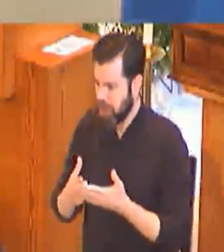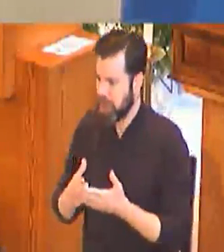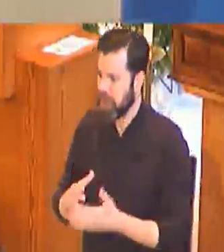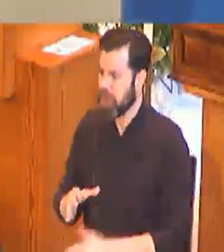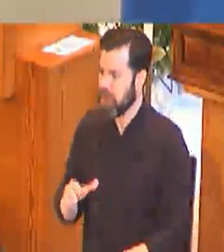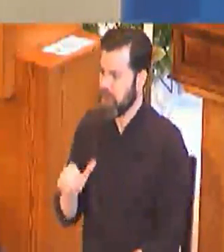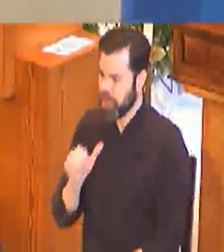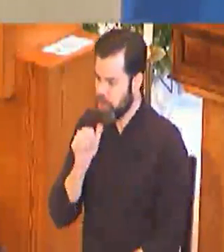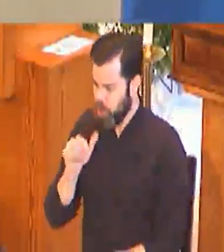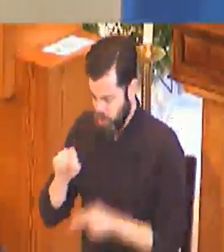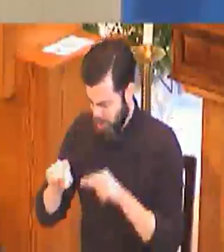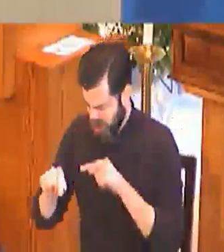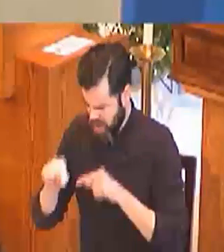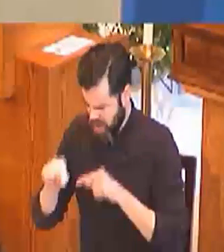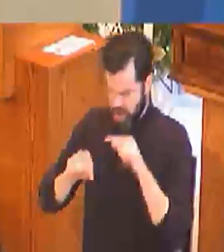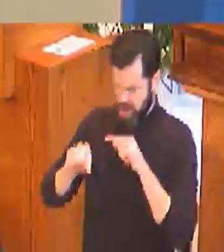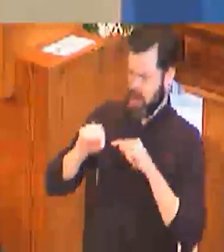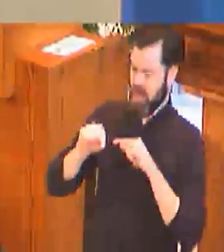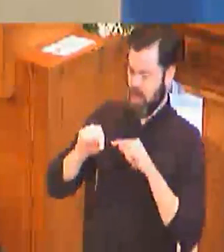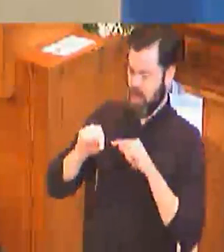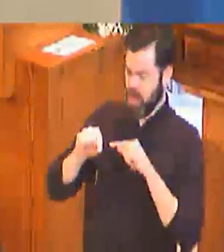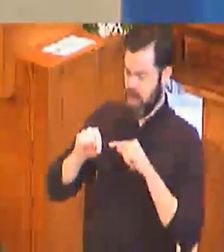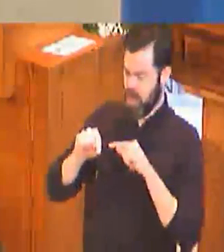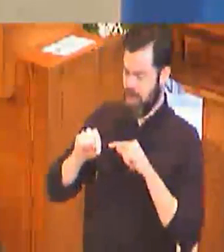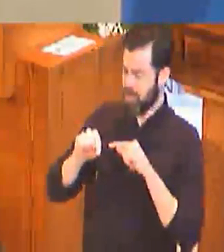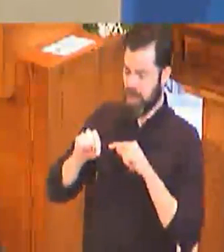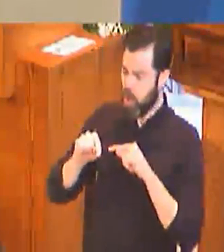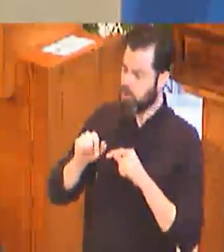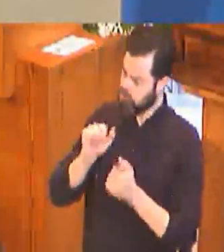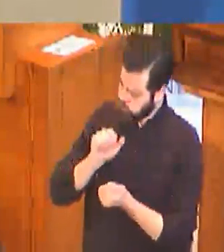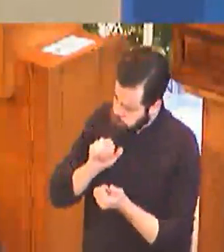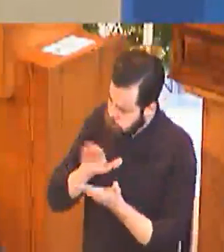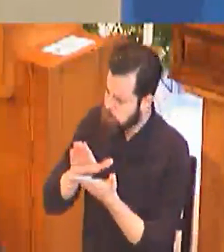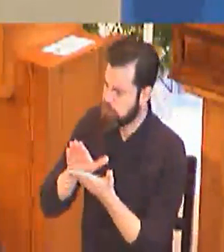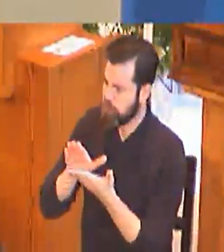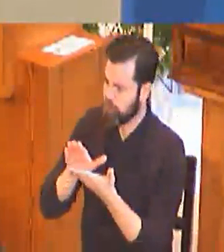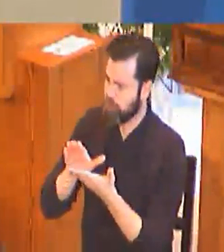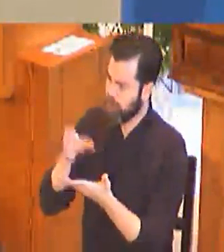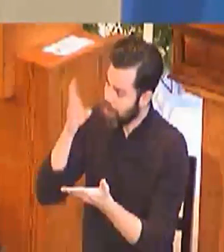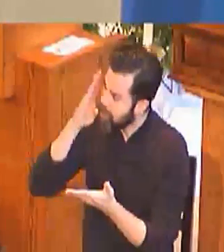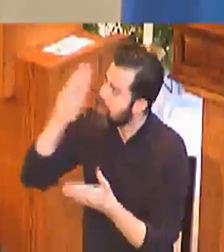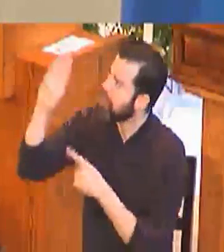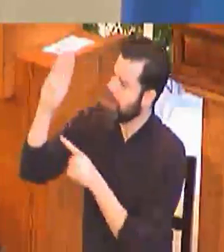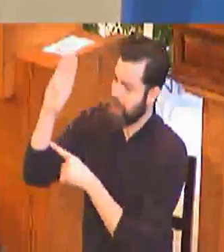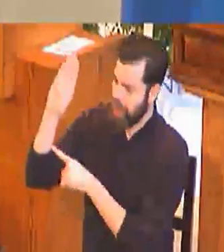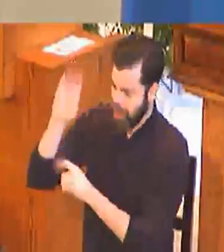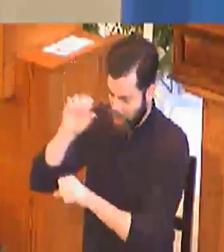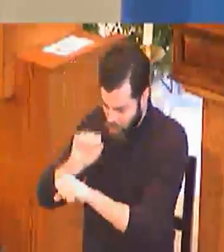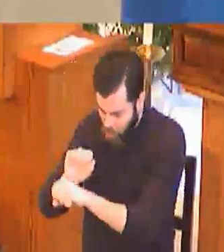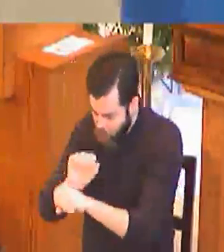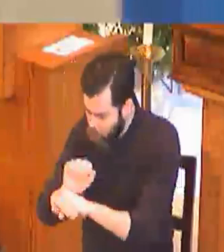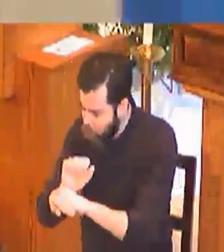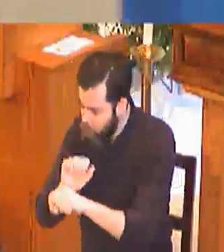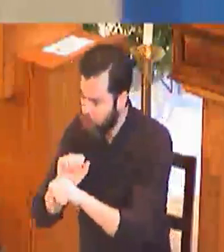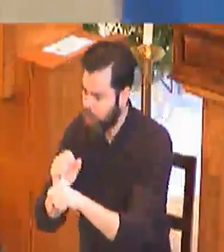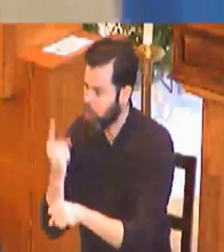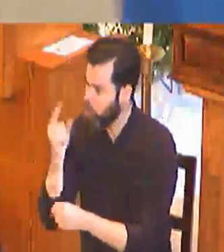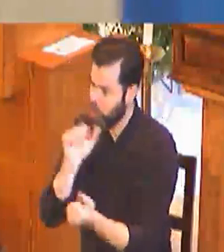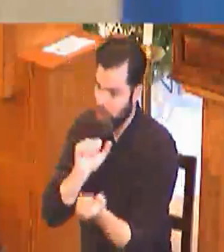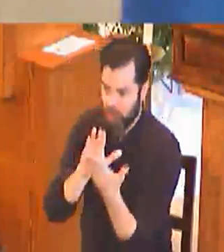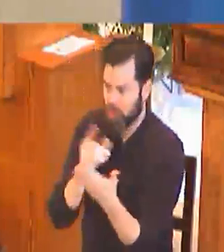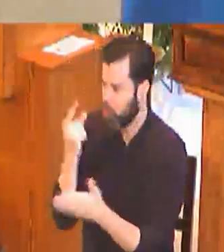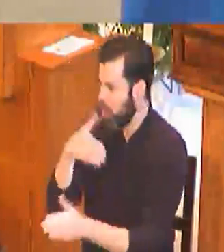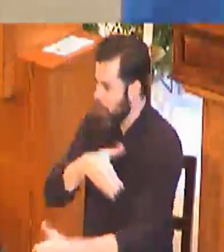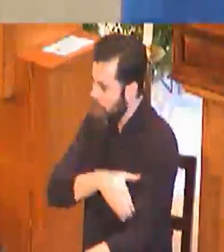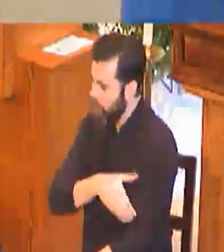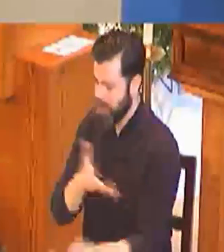we saw it as God? There's only one presence and one power in the universe. As